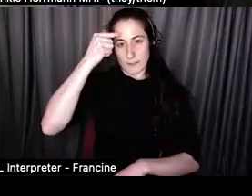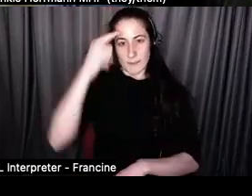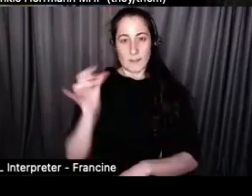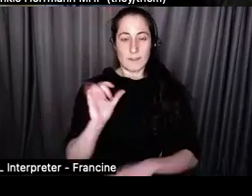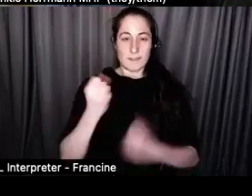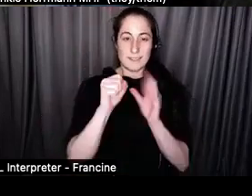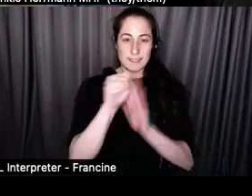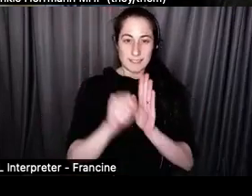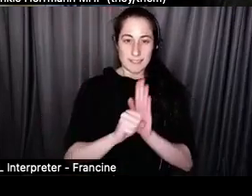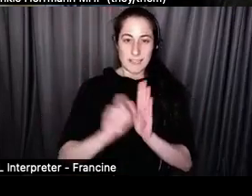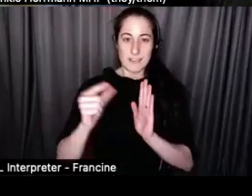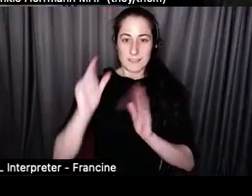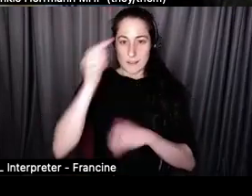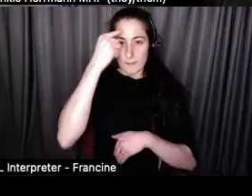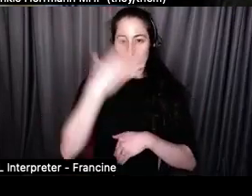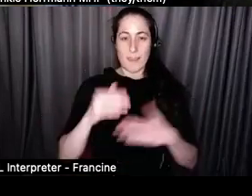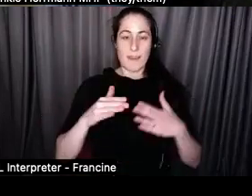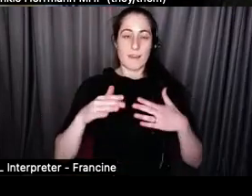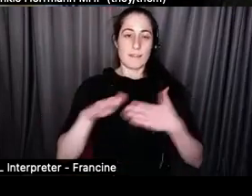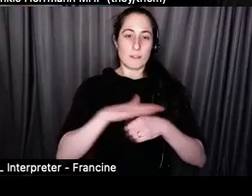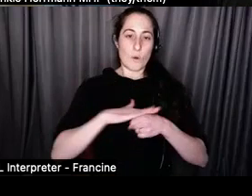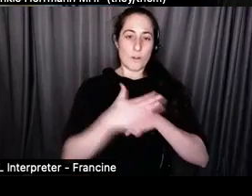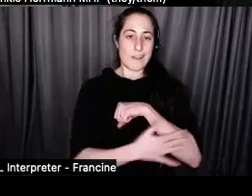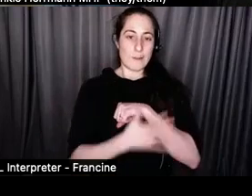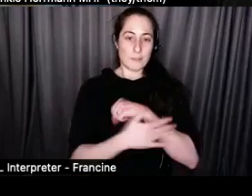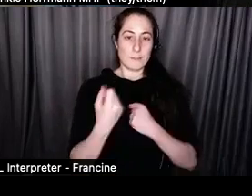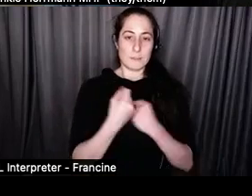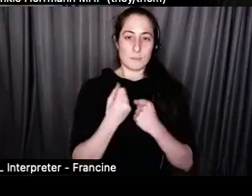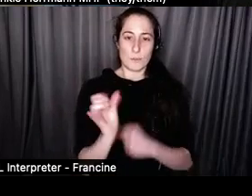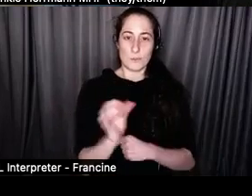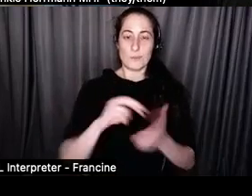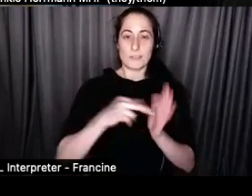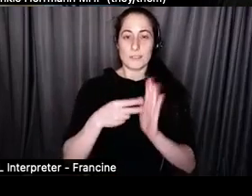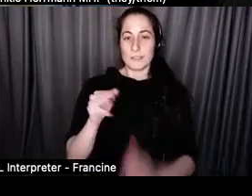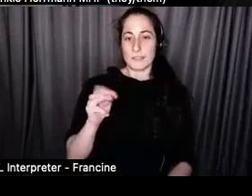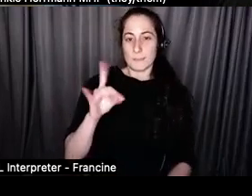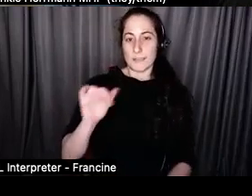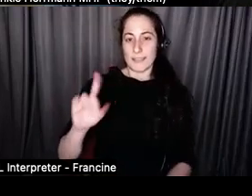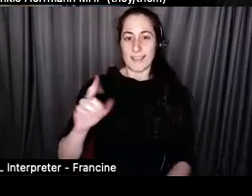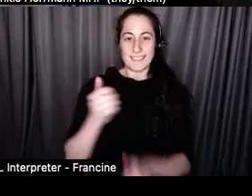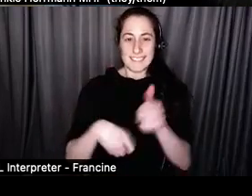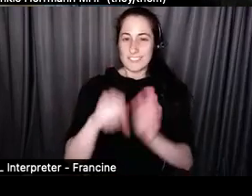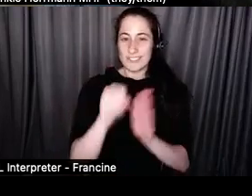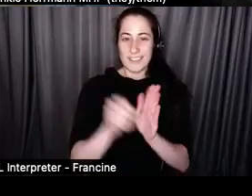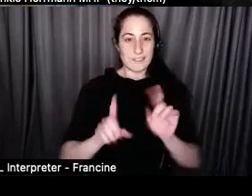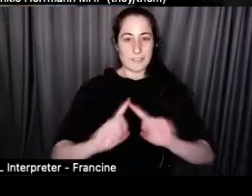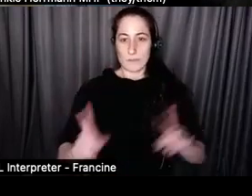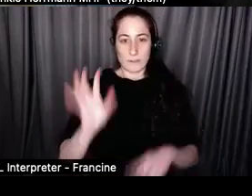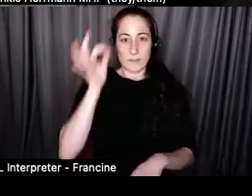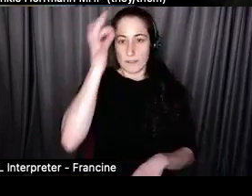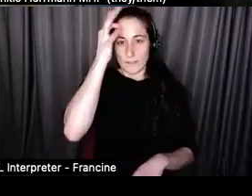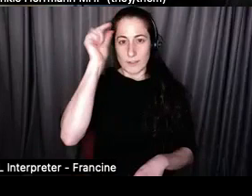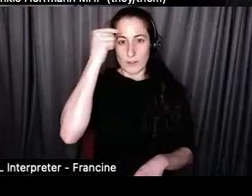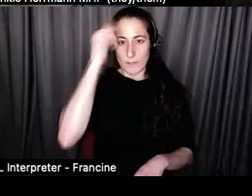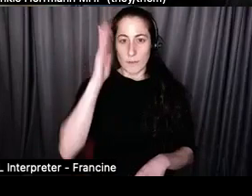state government and local counties. So what that means is Medicaid is unique in each state. The federal government